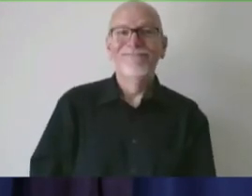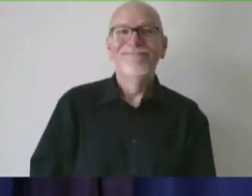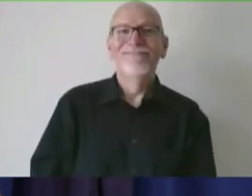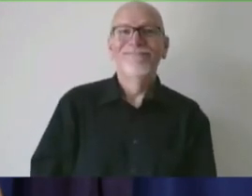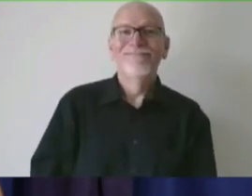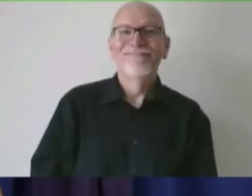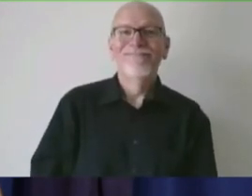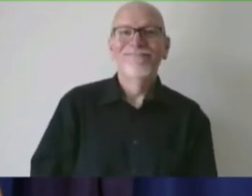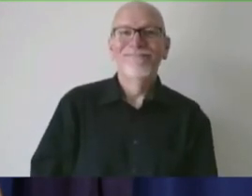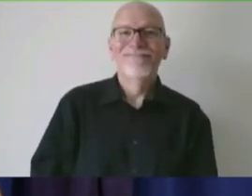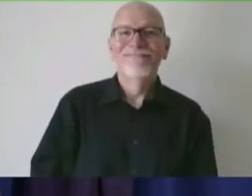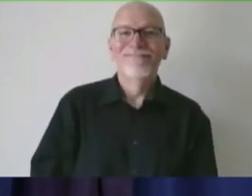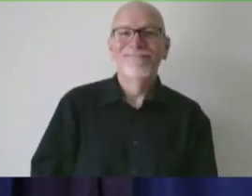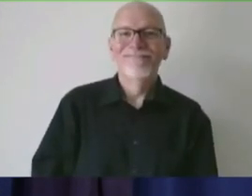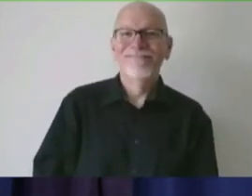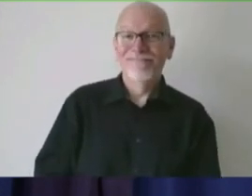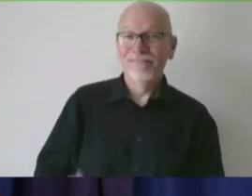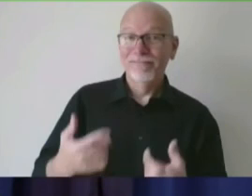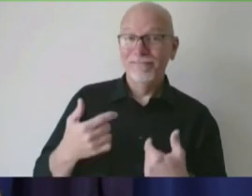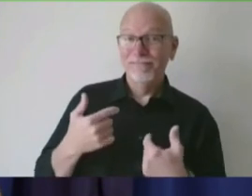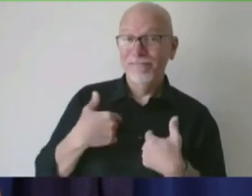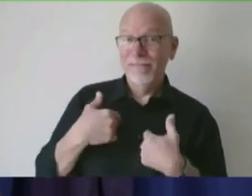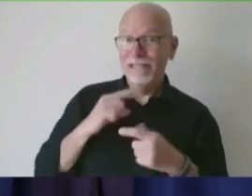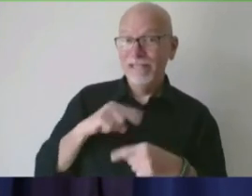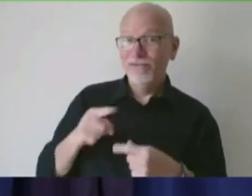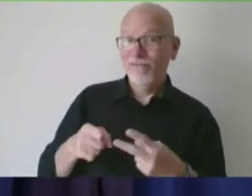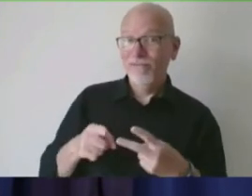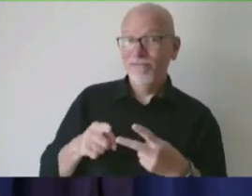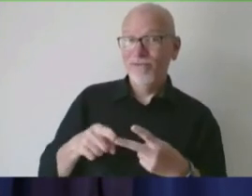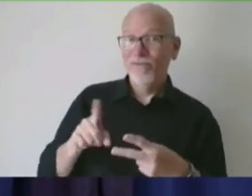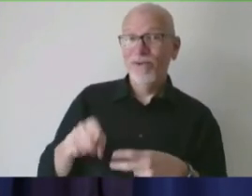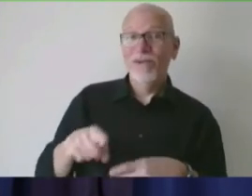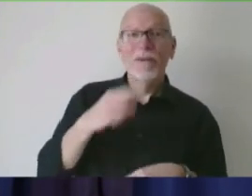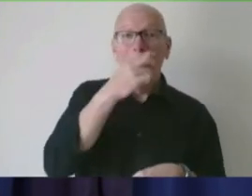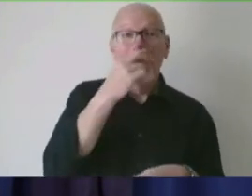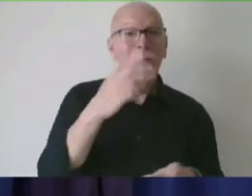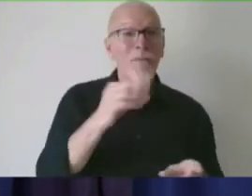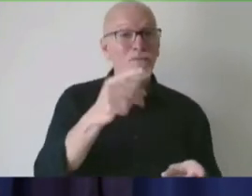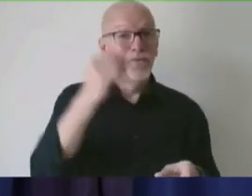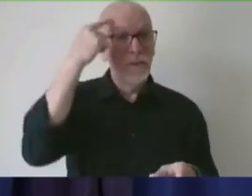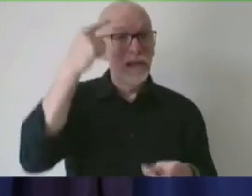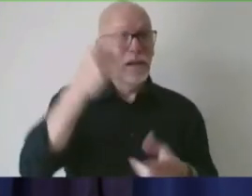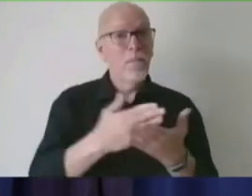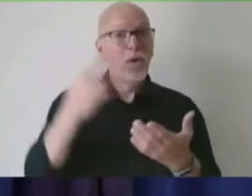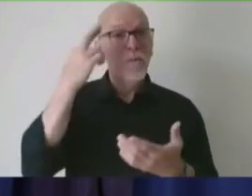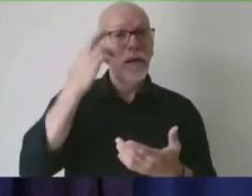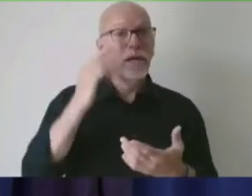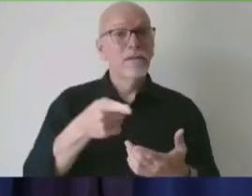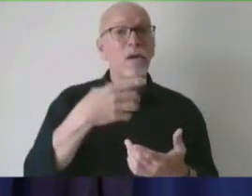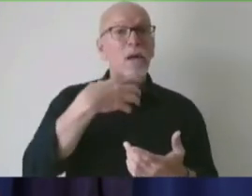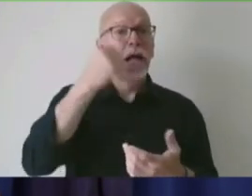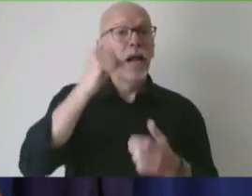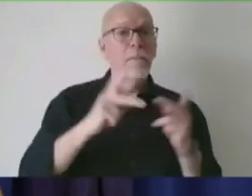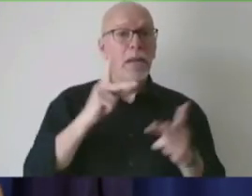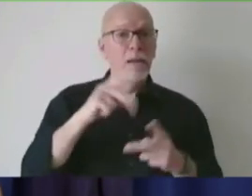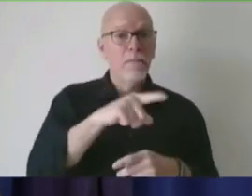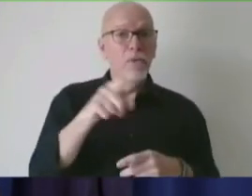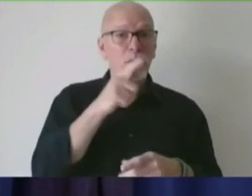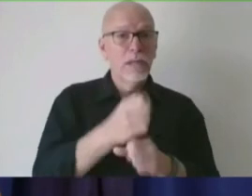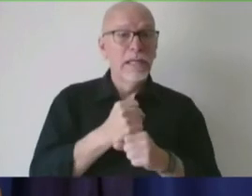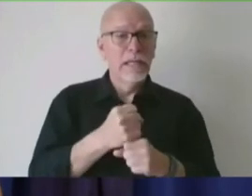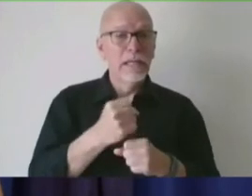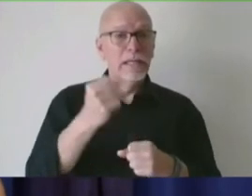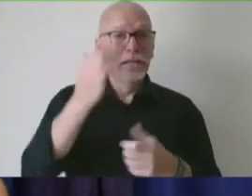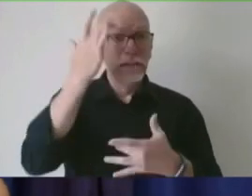She made me forget the first question. Well, she's asking about, do we think that part of the reason it's our elderly people that are getting so sick and